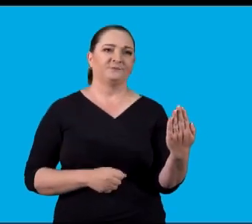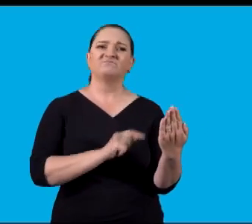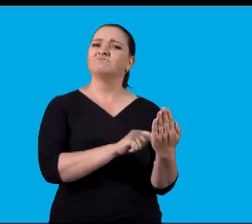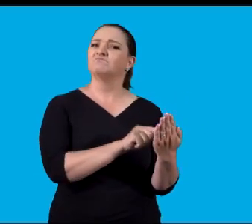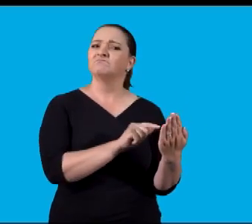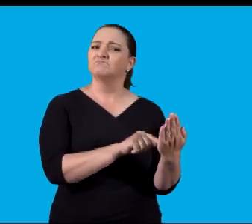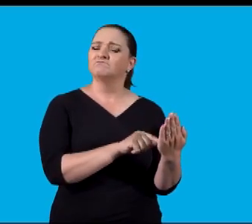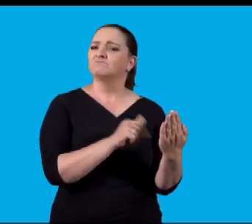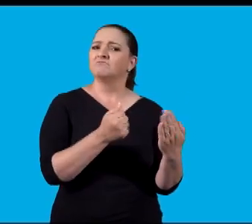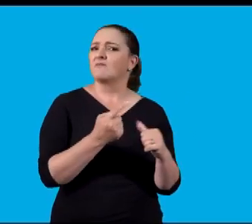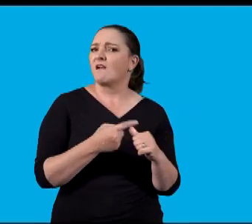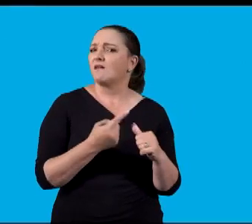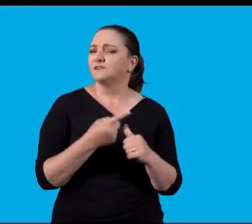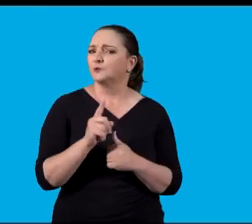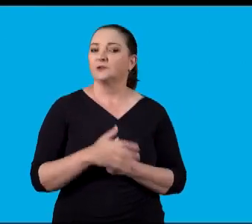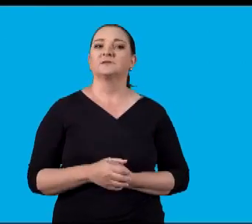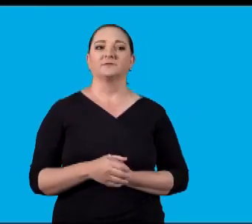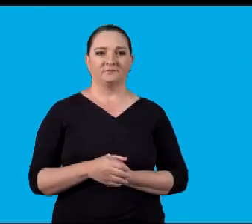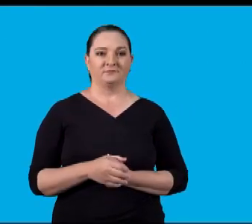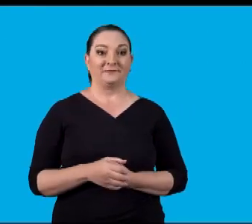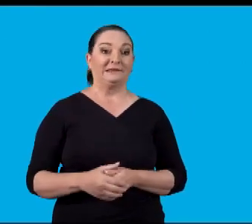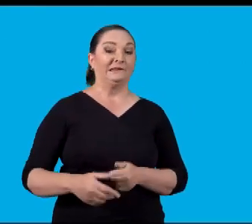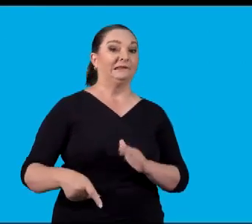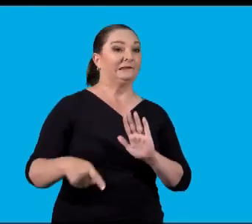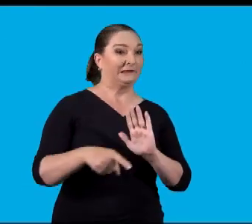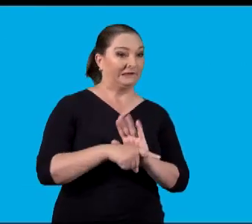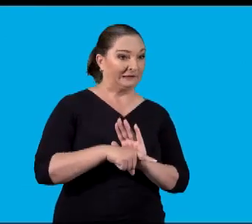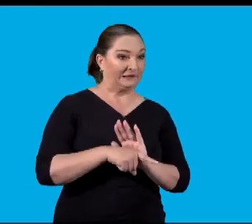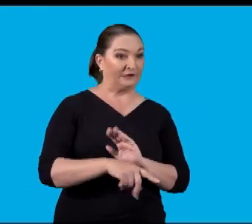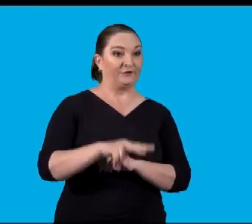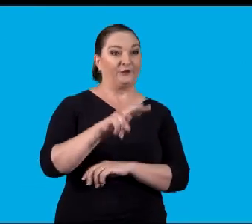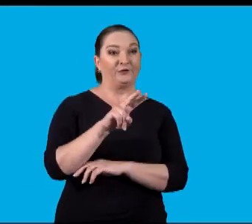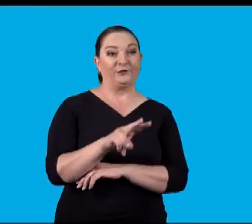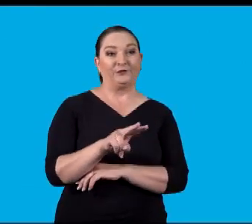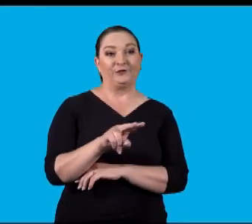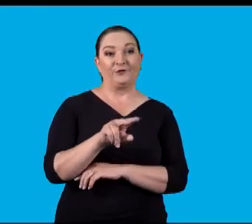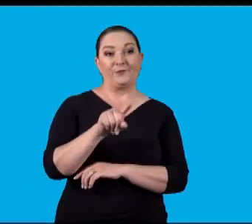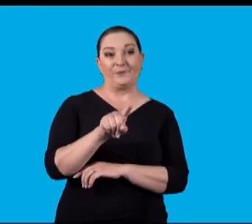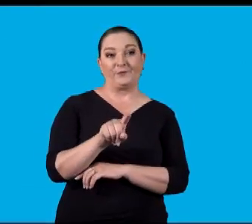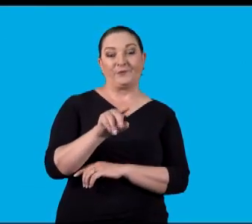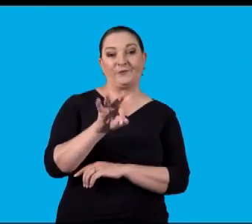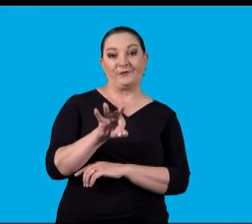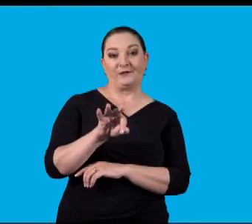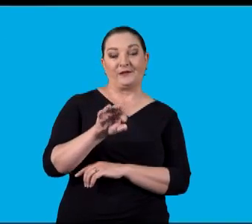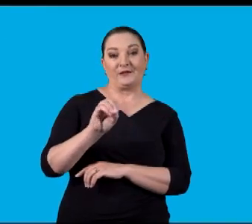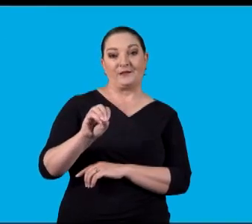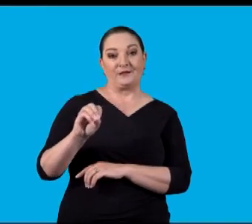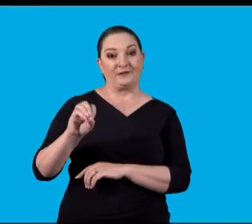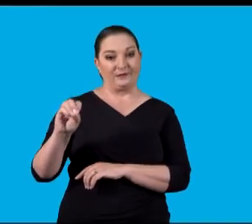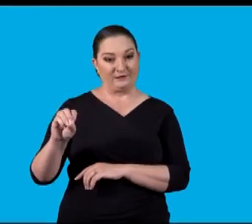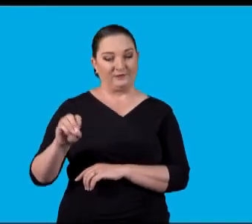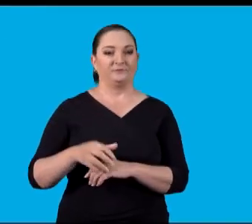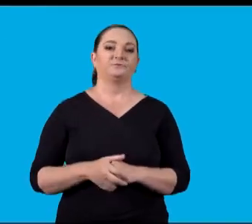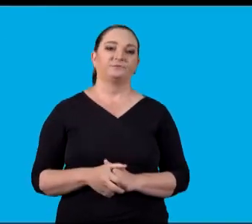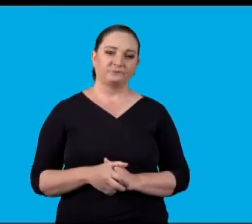692,500. How much do I end up with? A negative 213,000. So I'll come here, then I'll get